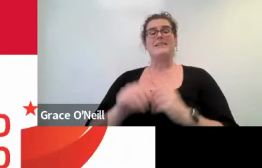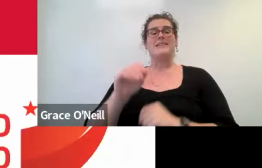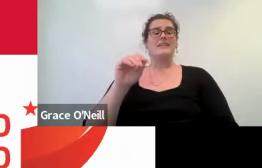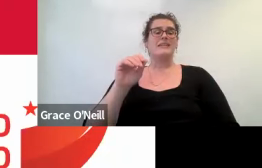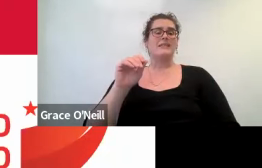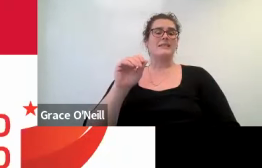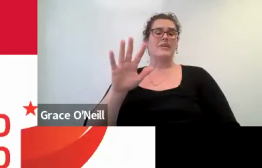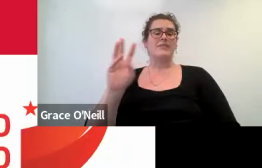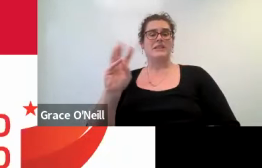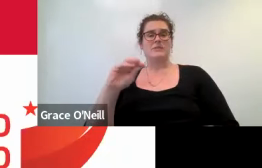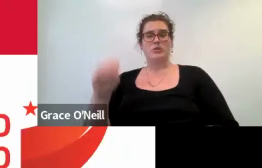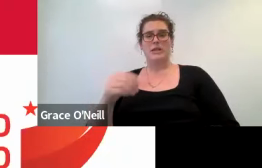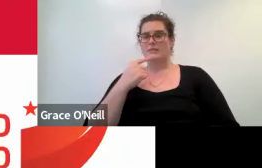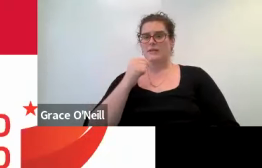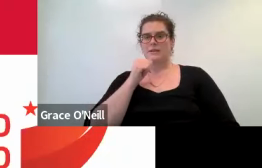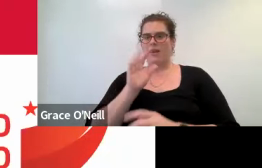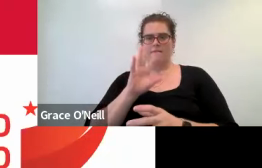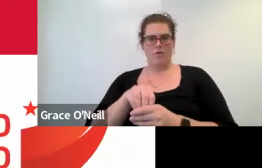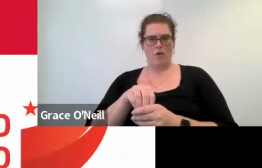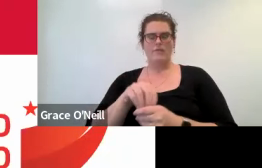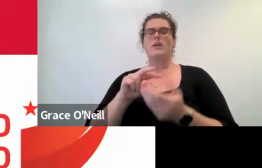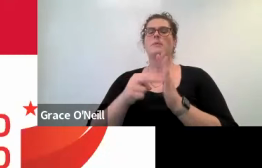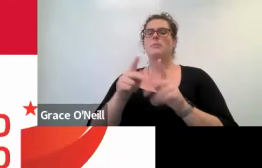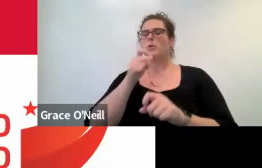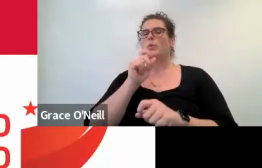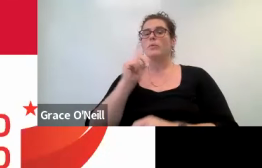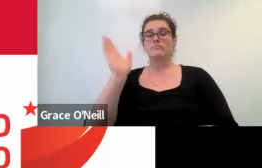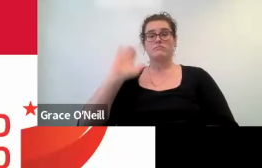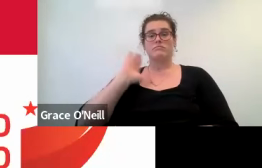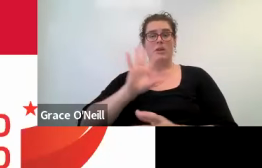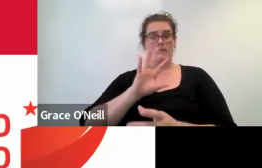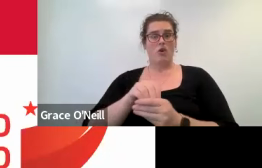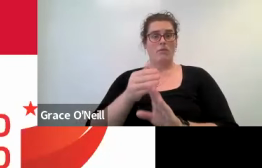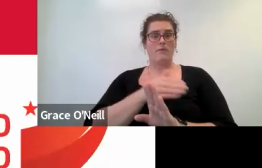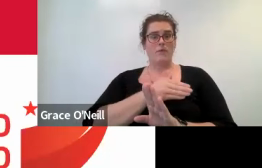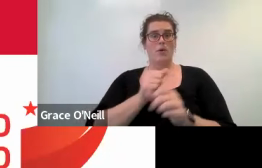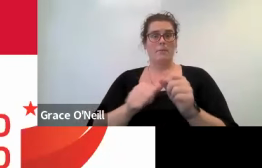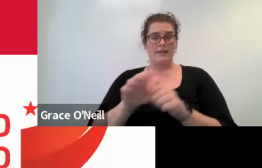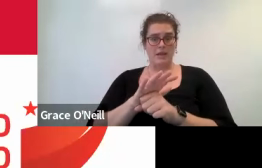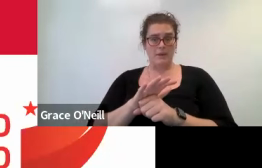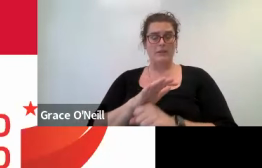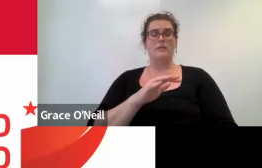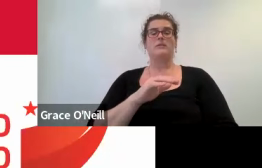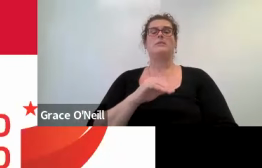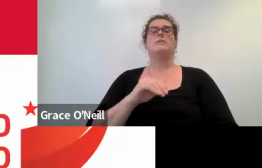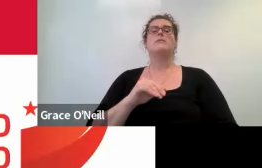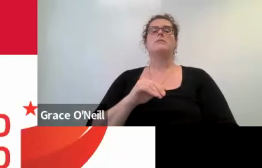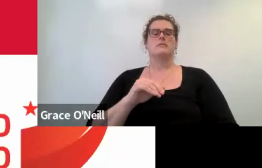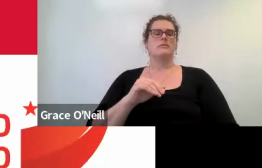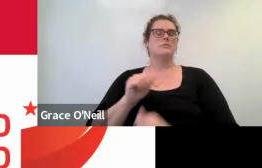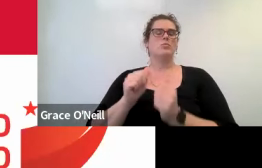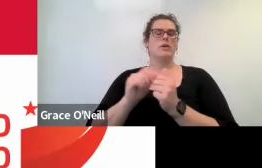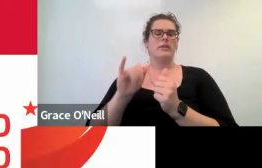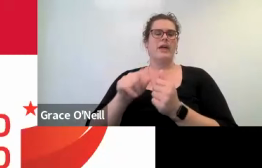was people who were involved prior to the pandemic with out-of-home activities.